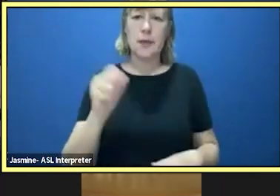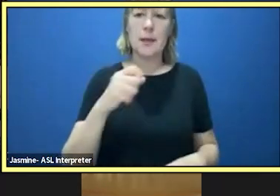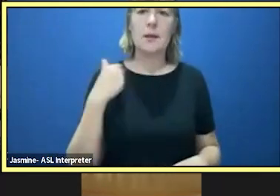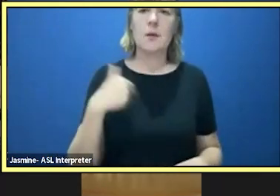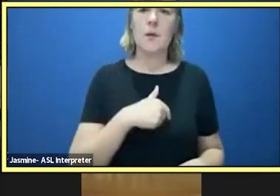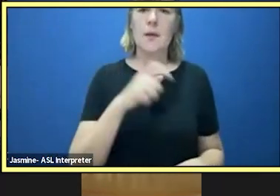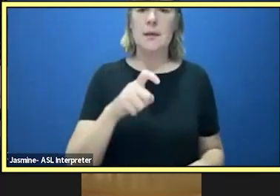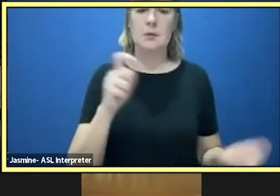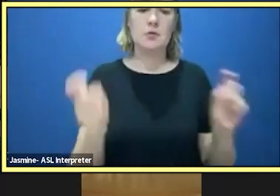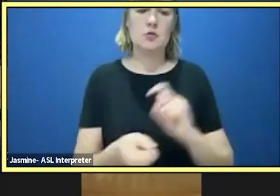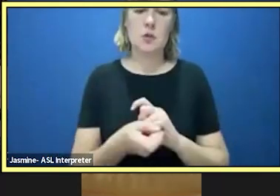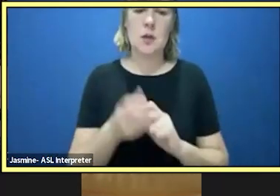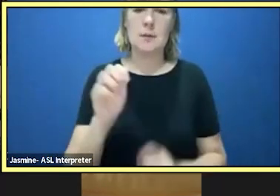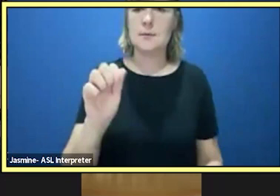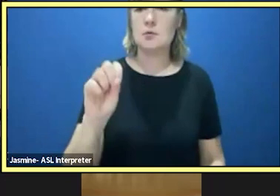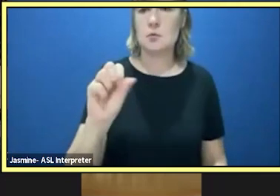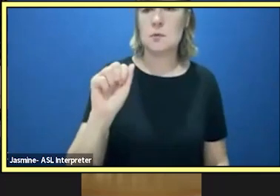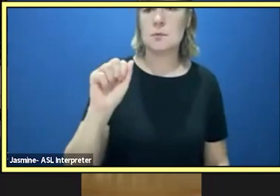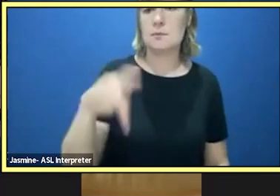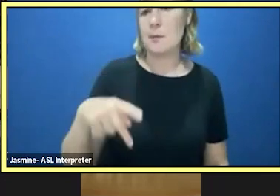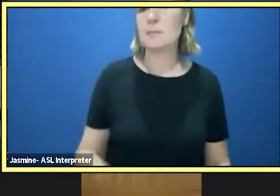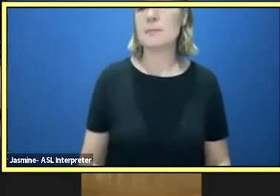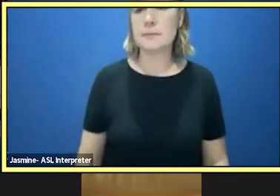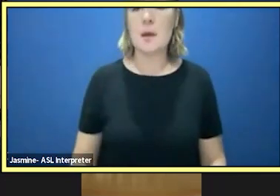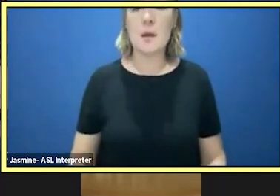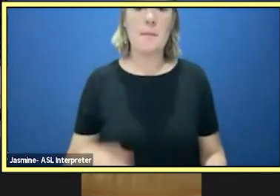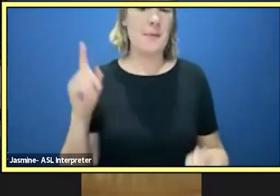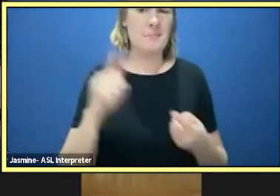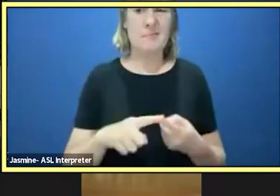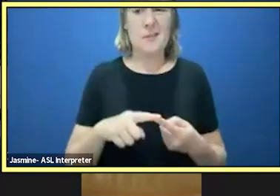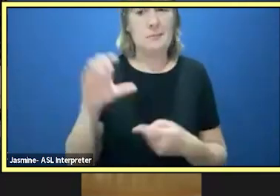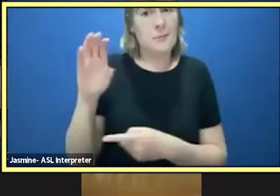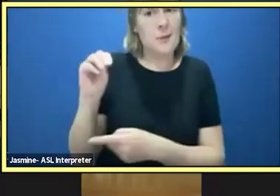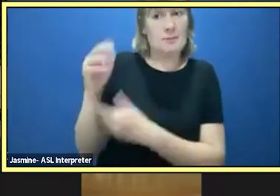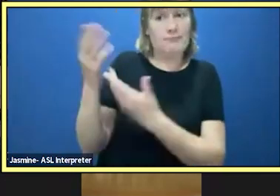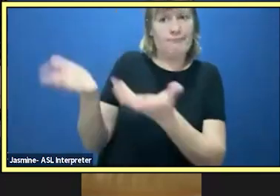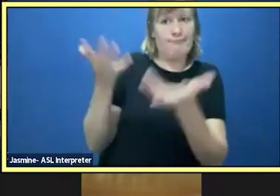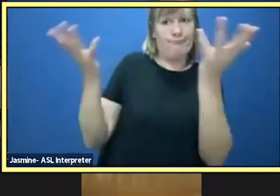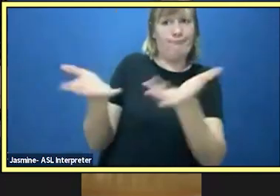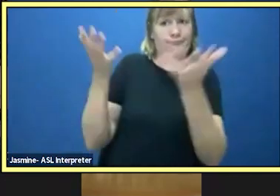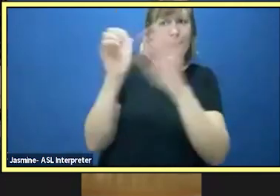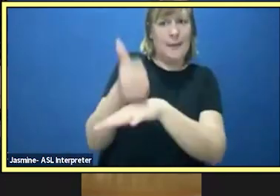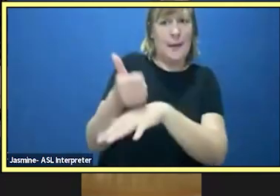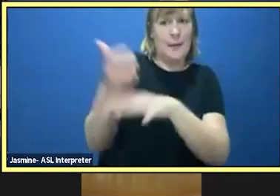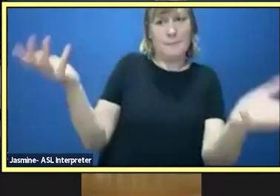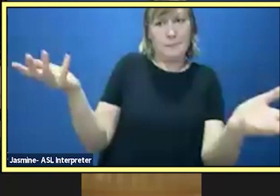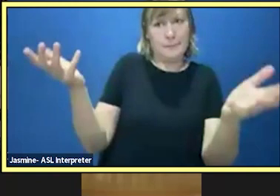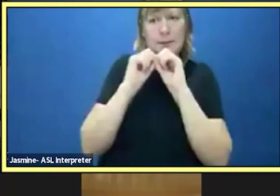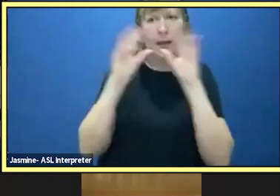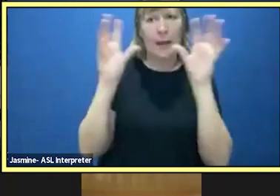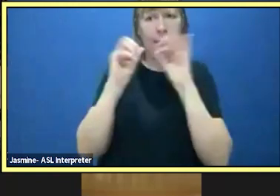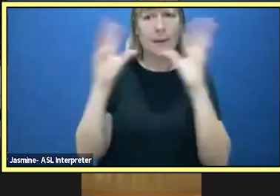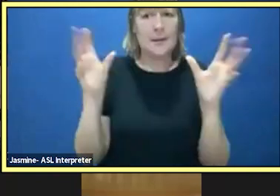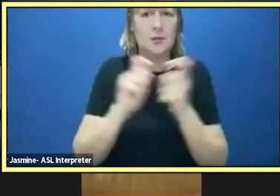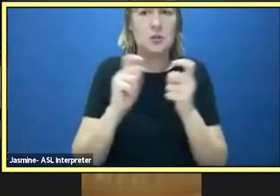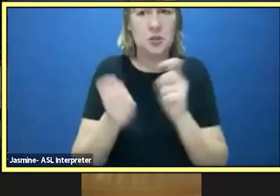But until we have that case management entity, there's nothing that would necessarily